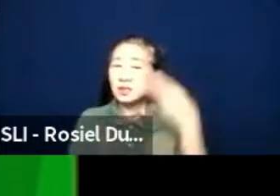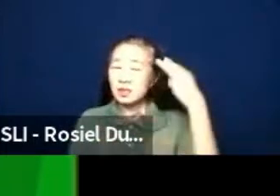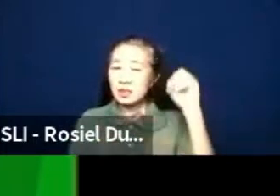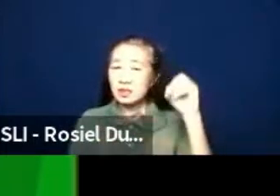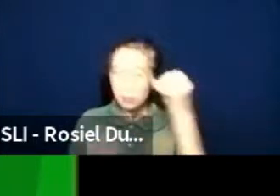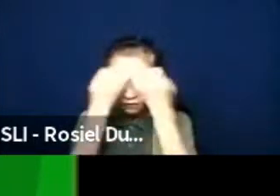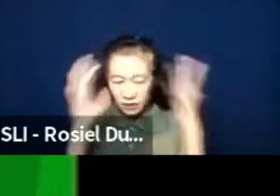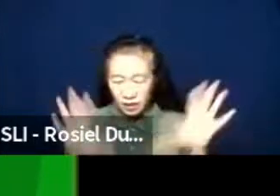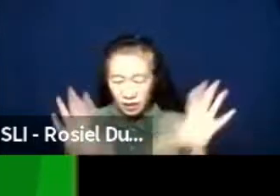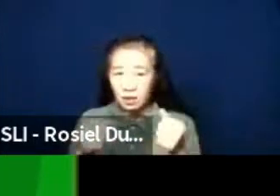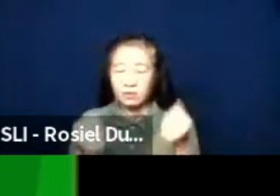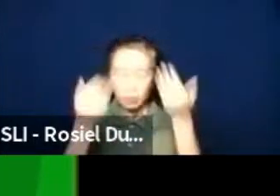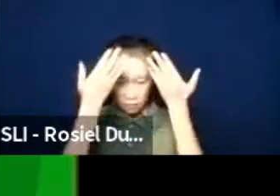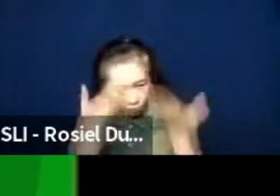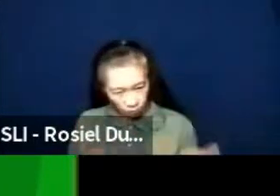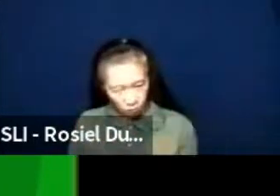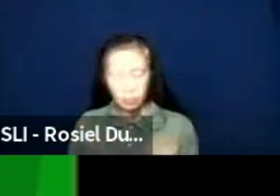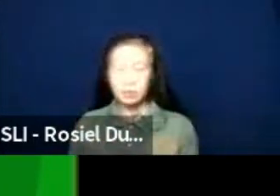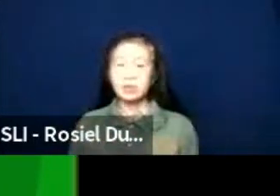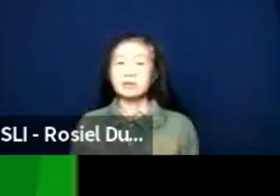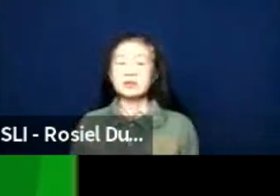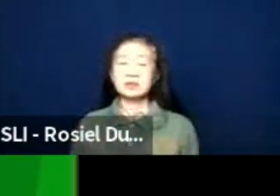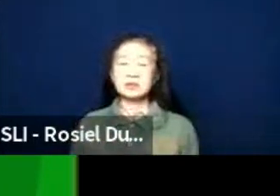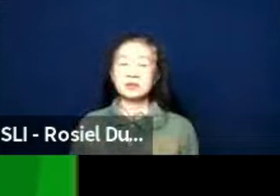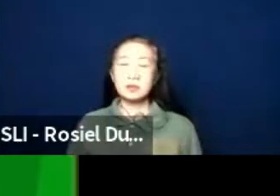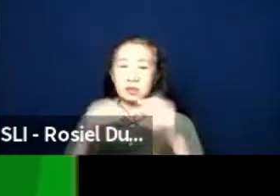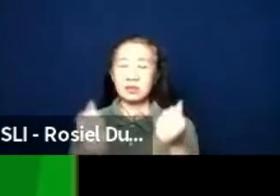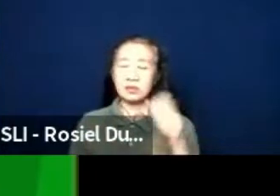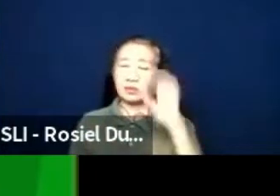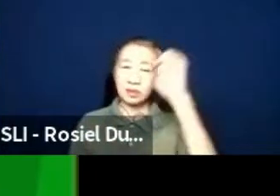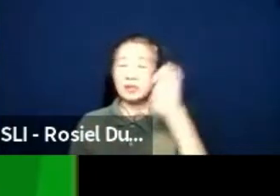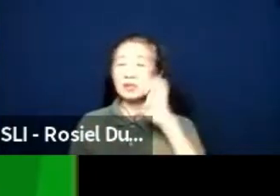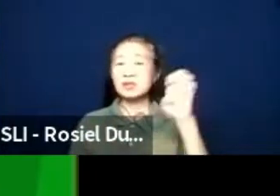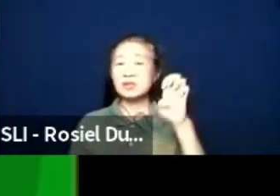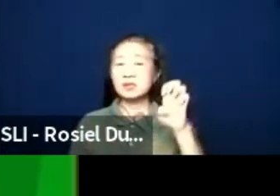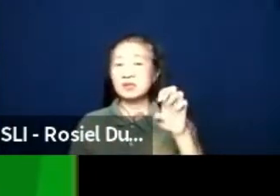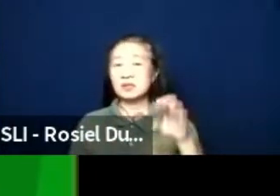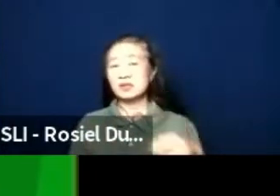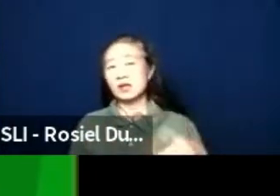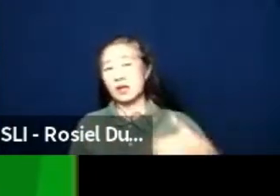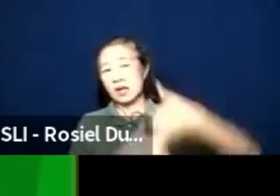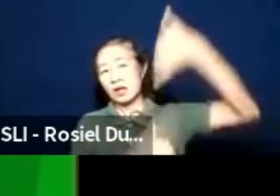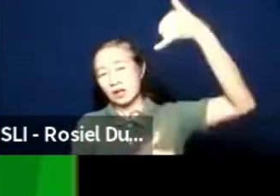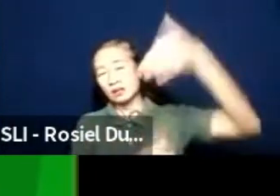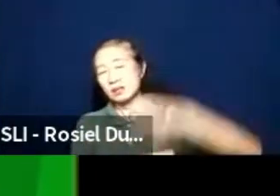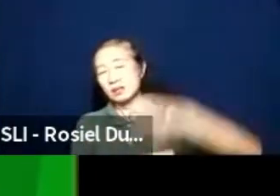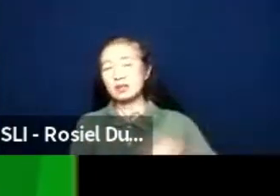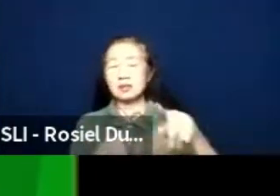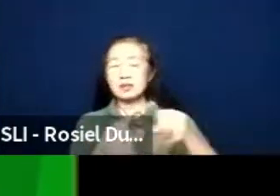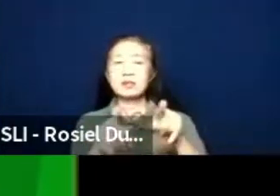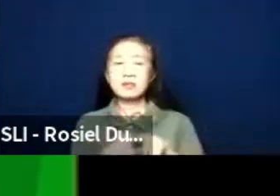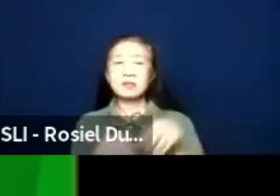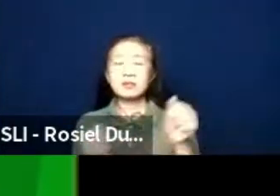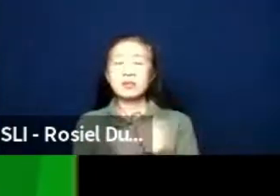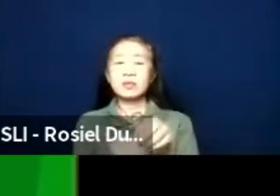details. This is how he looks like. This is how he or she is tall. Okay, then with that